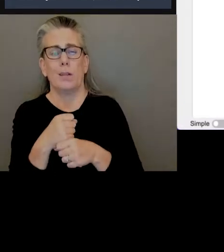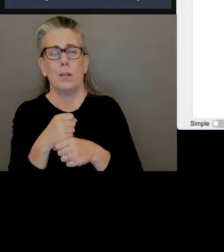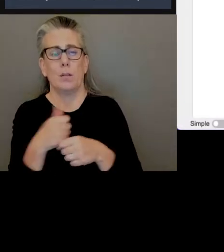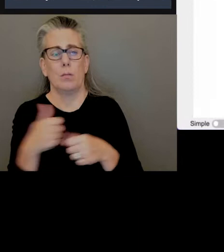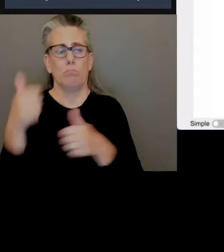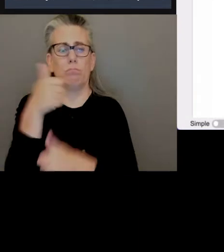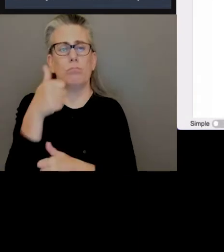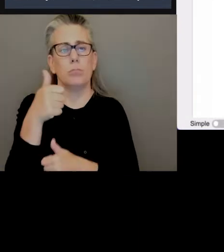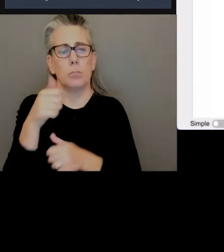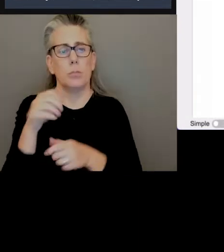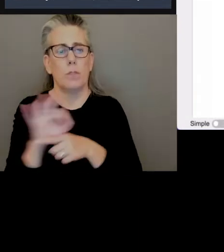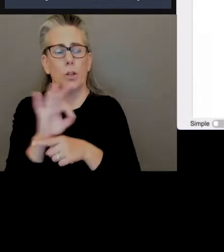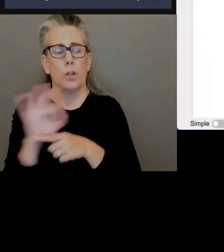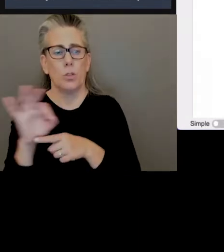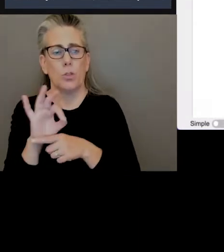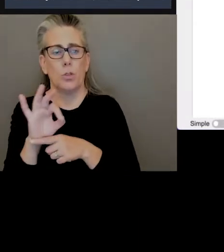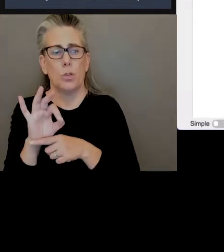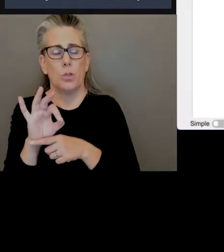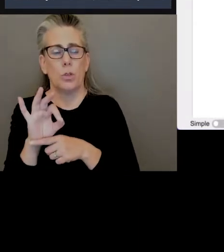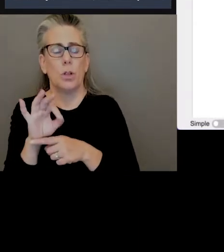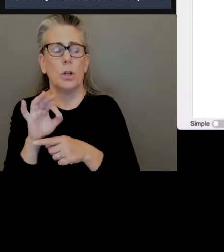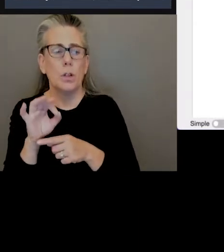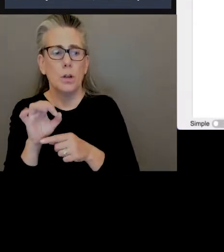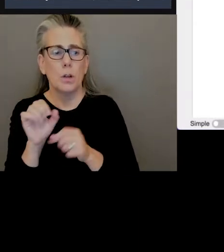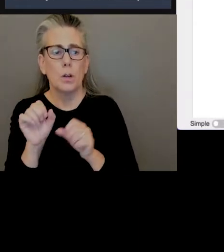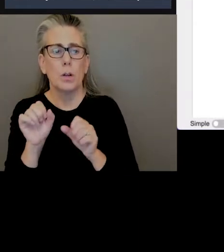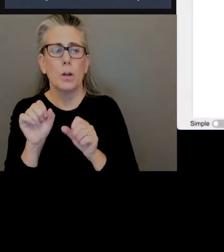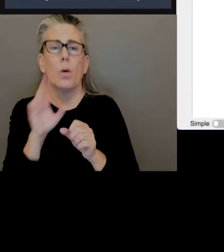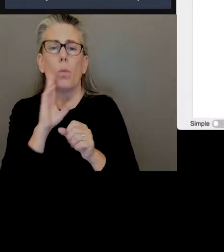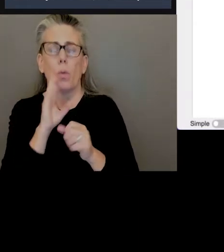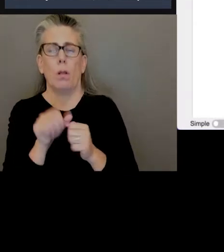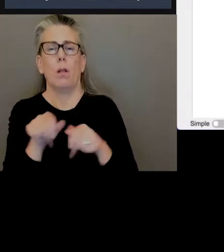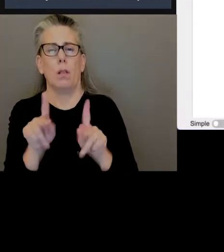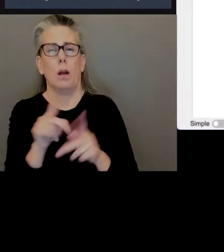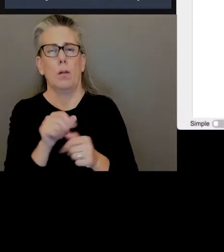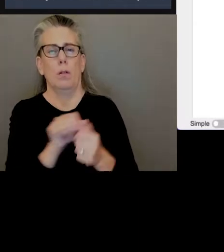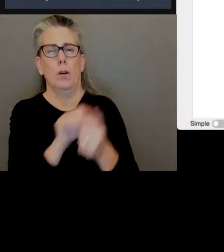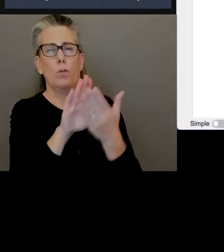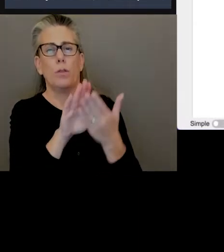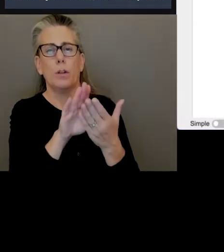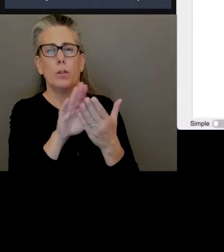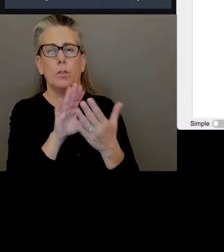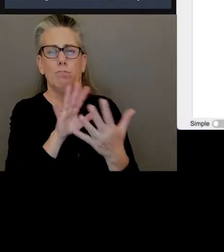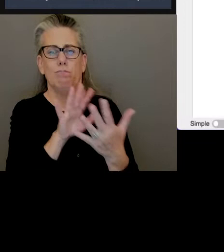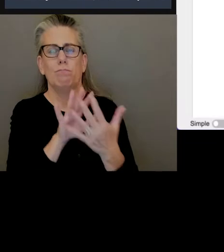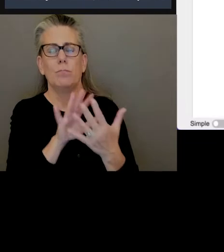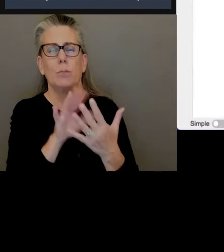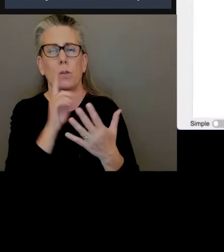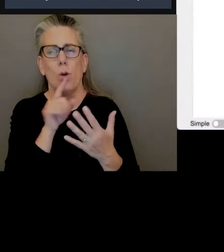can create the container operators, which will act as an interface for your container implementation for that particular step.